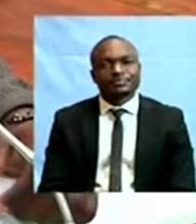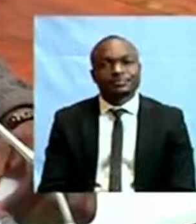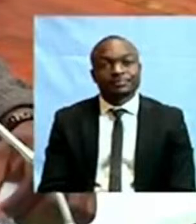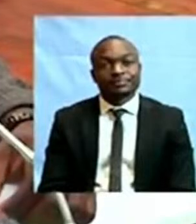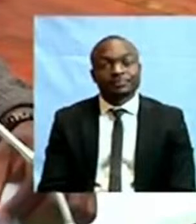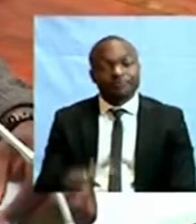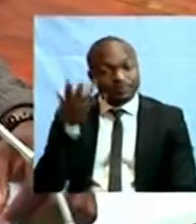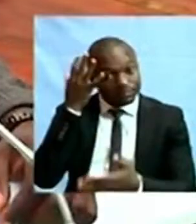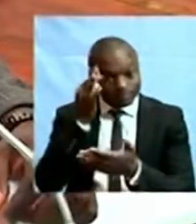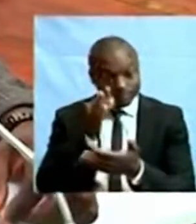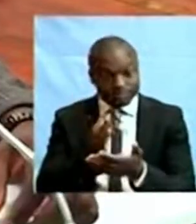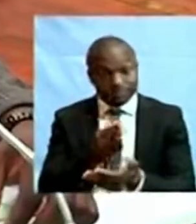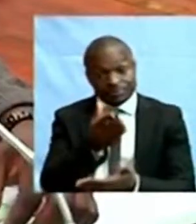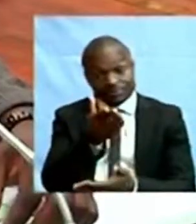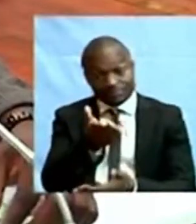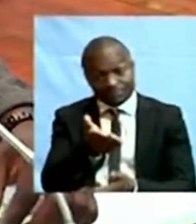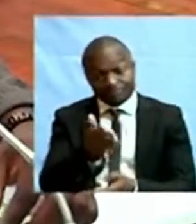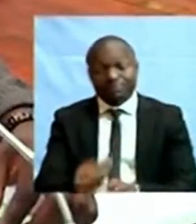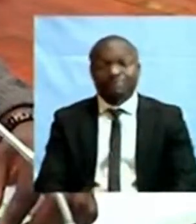Okay, Secretariat.